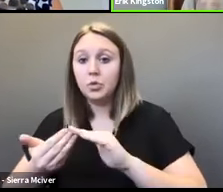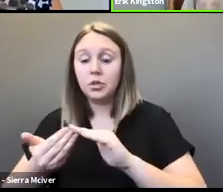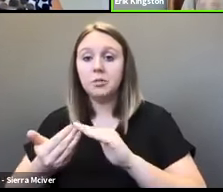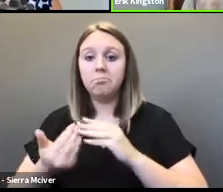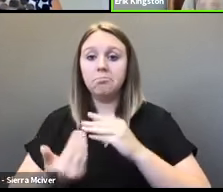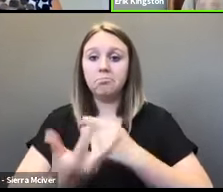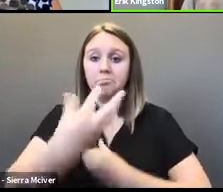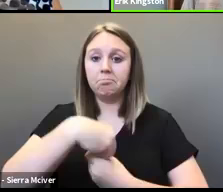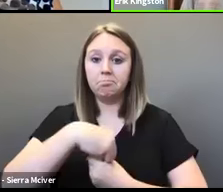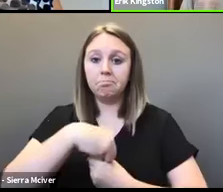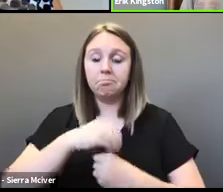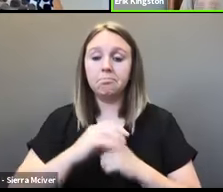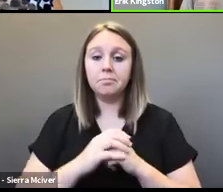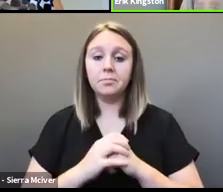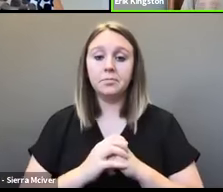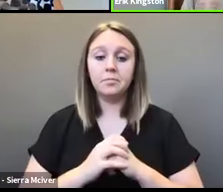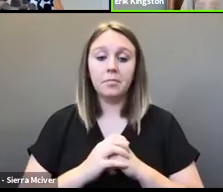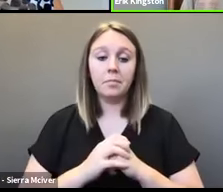know, I can, uh,